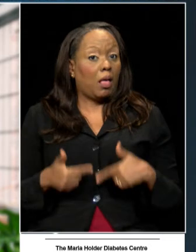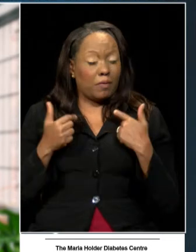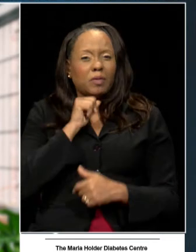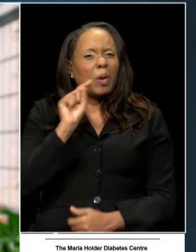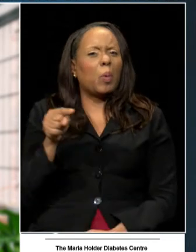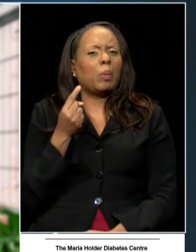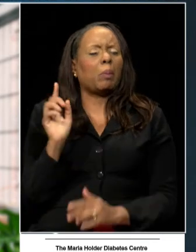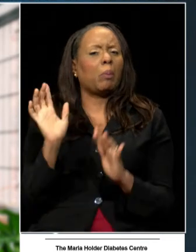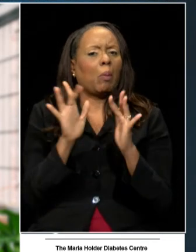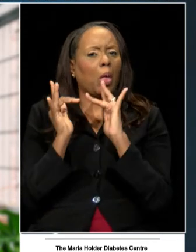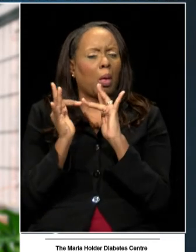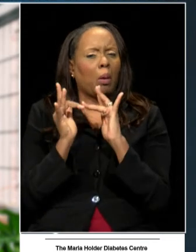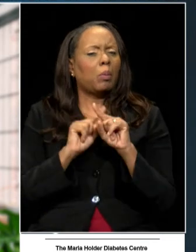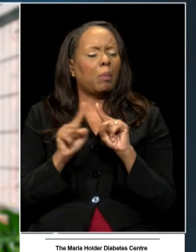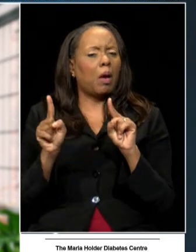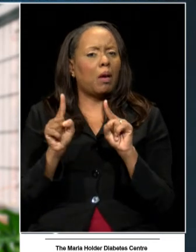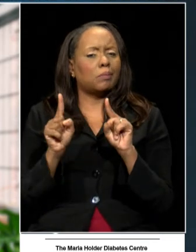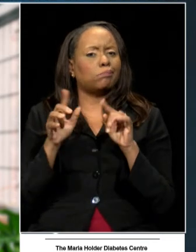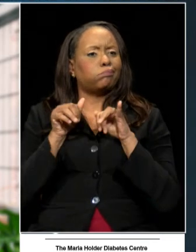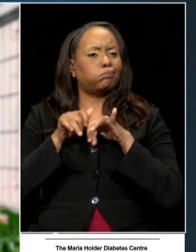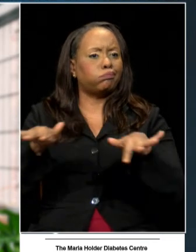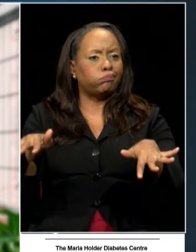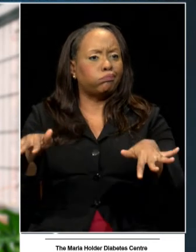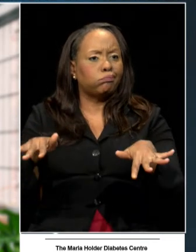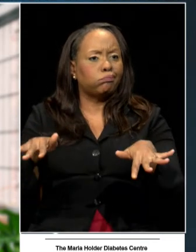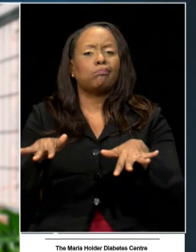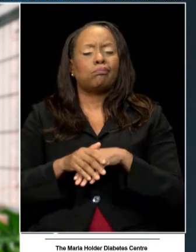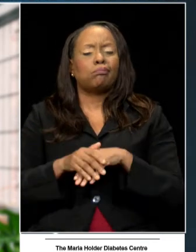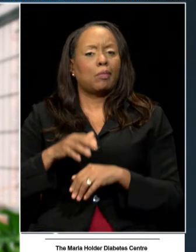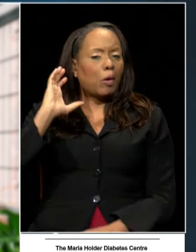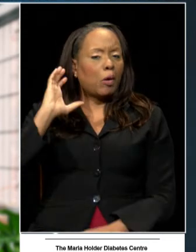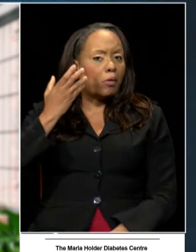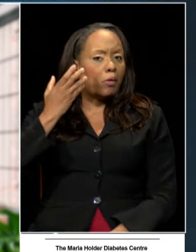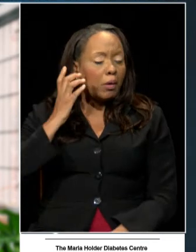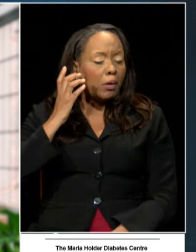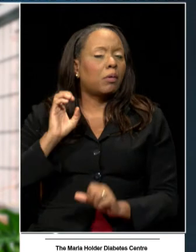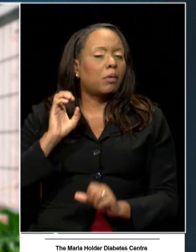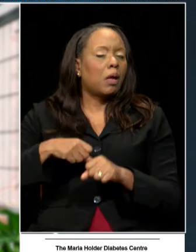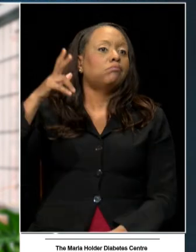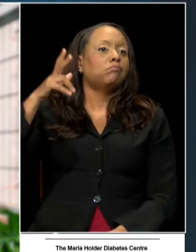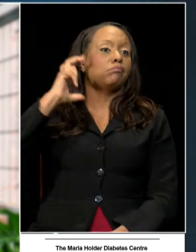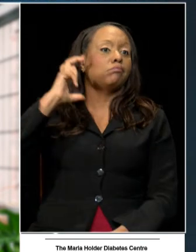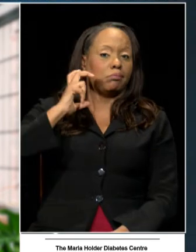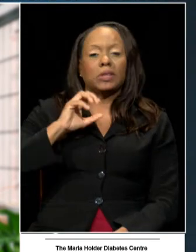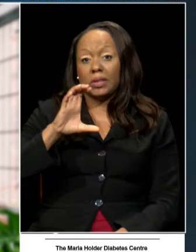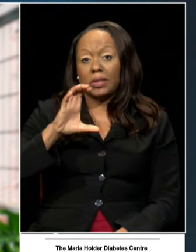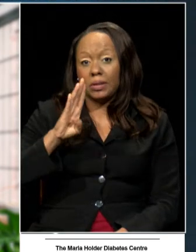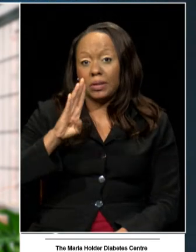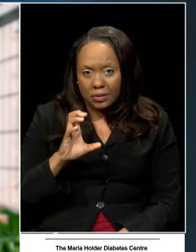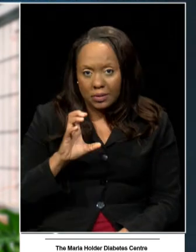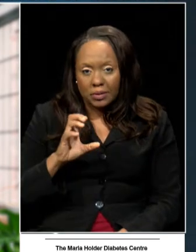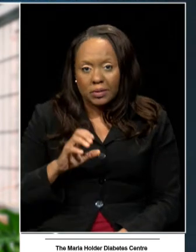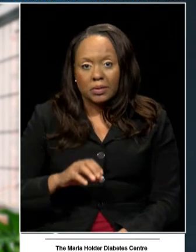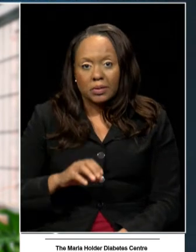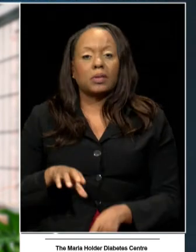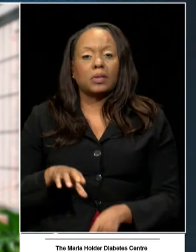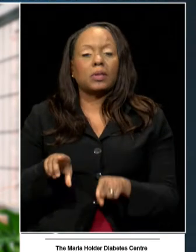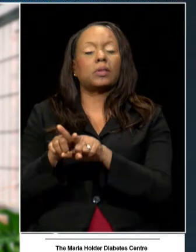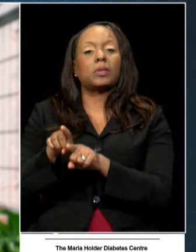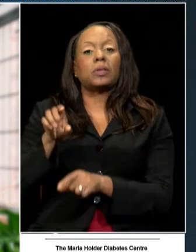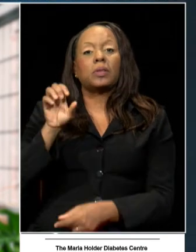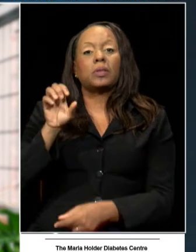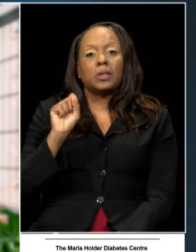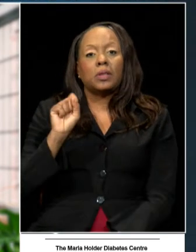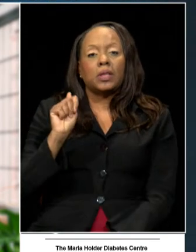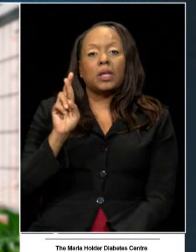online, but we're also broadcasting on the radio services of the CBC as well as the